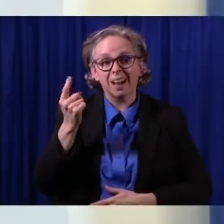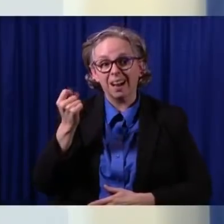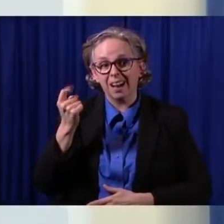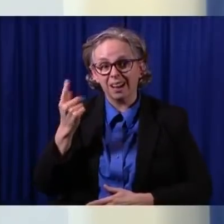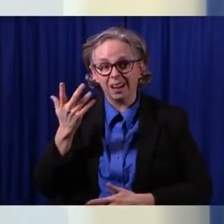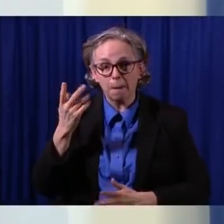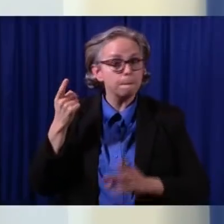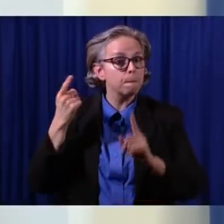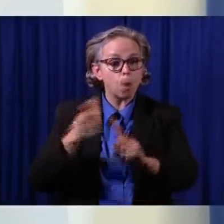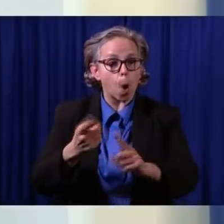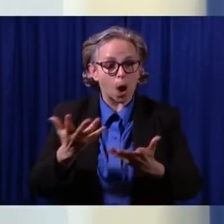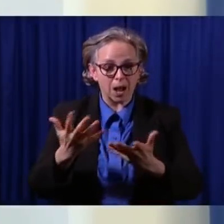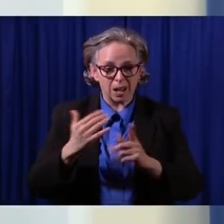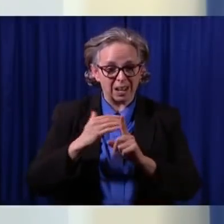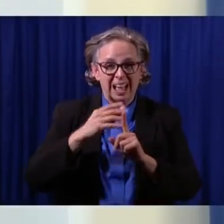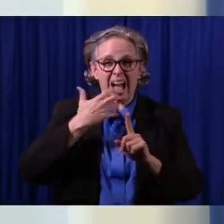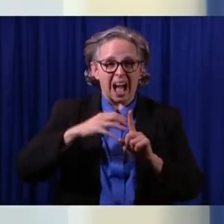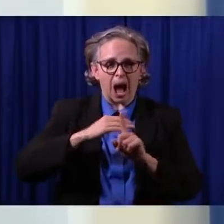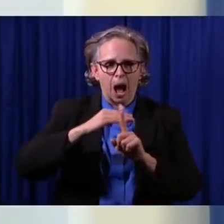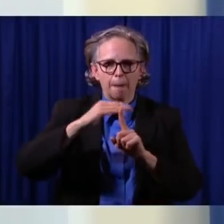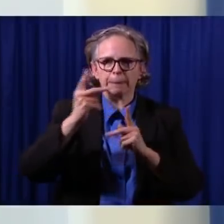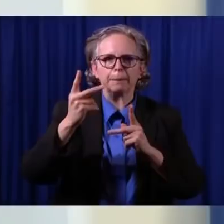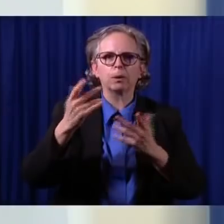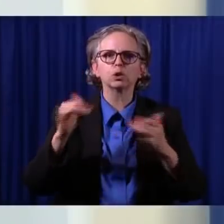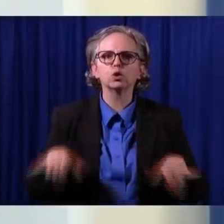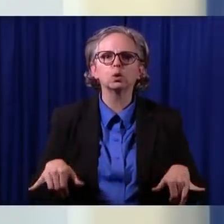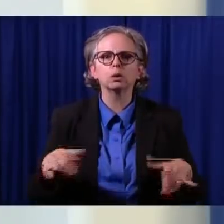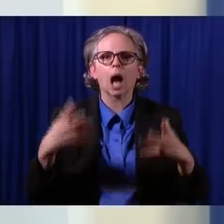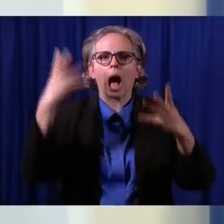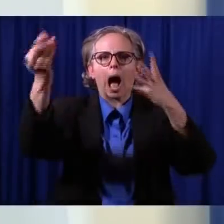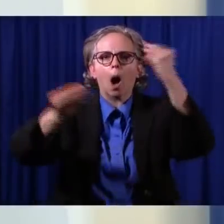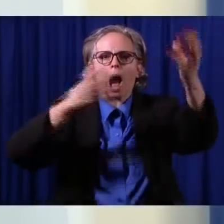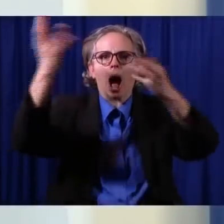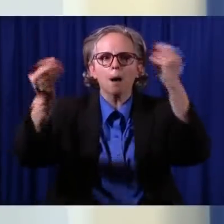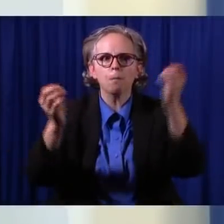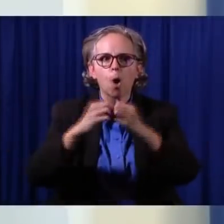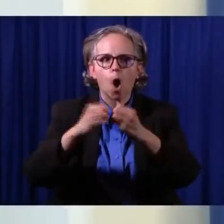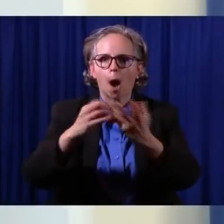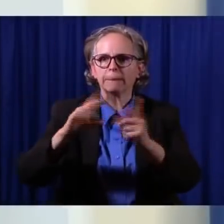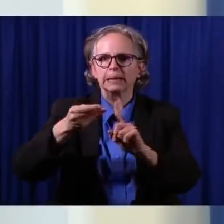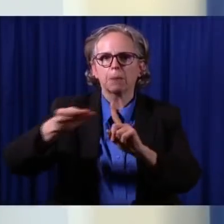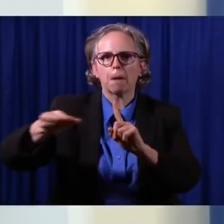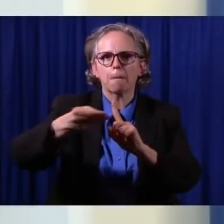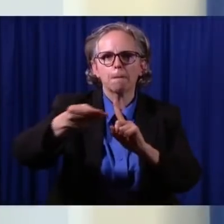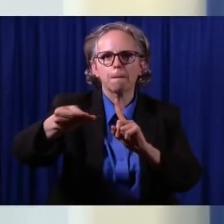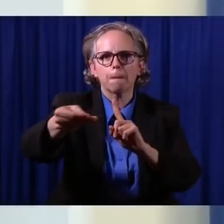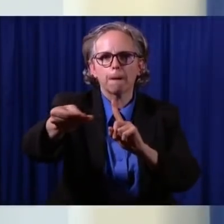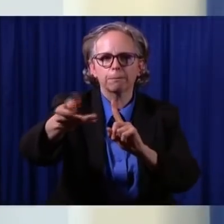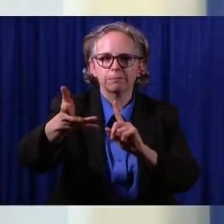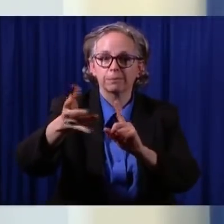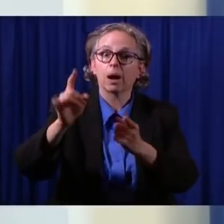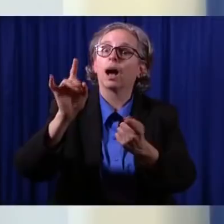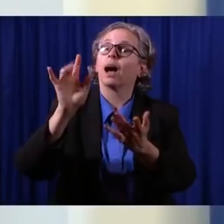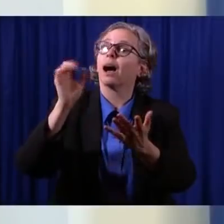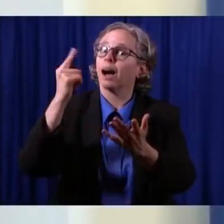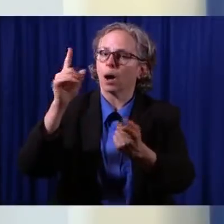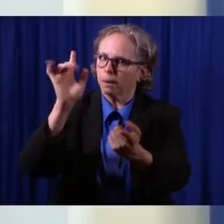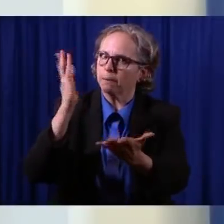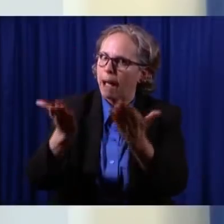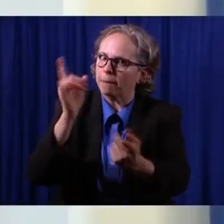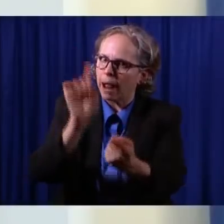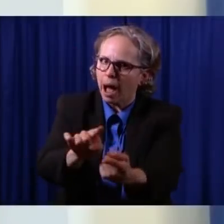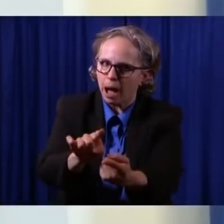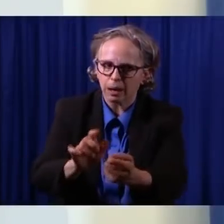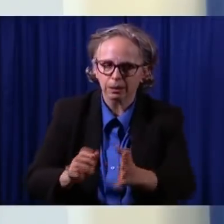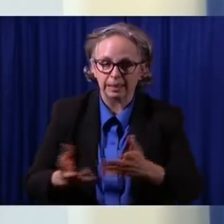any virus, it spreads a lot less. And when we come indoors, that contact will be higher risk. So